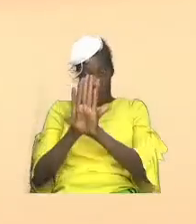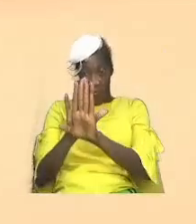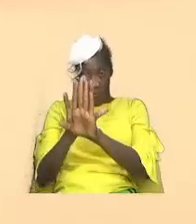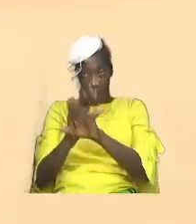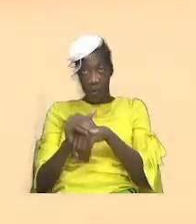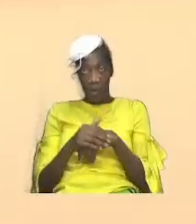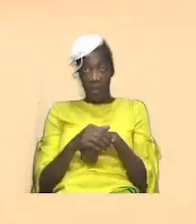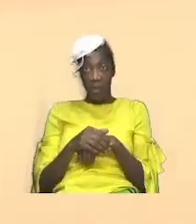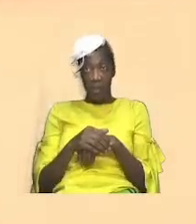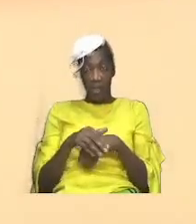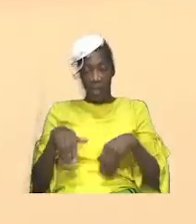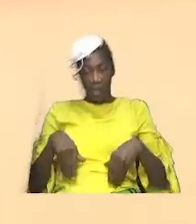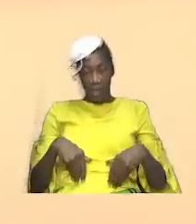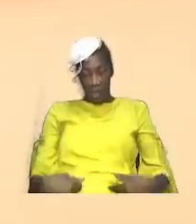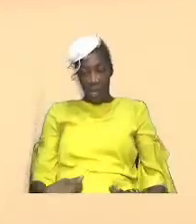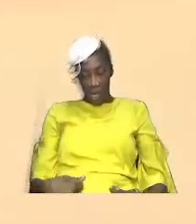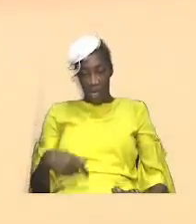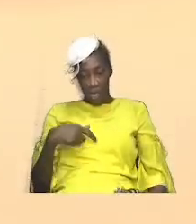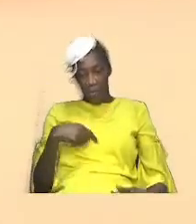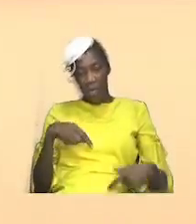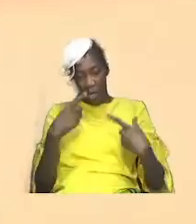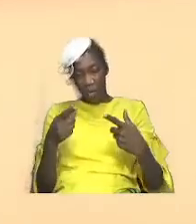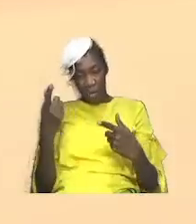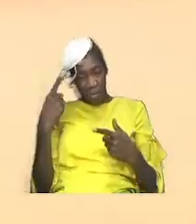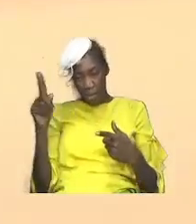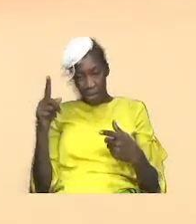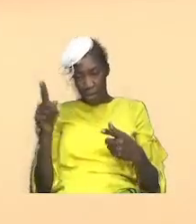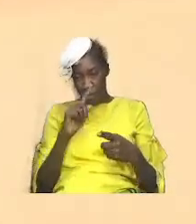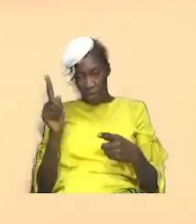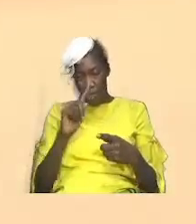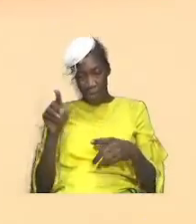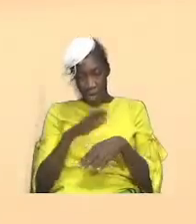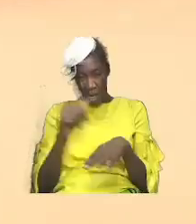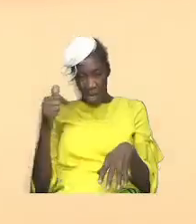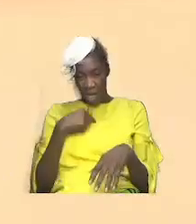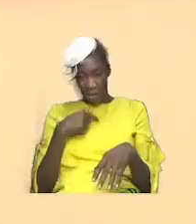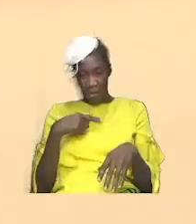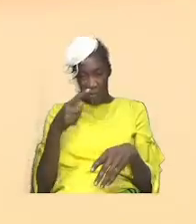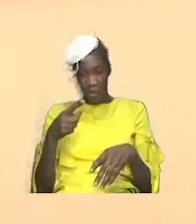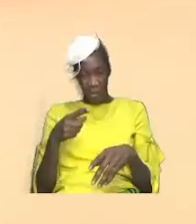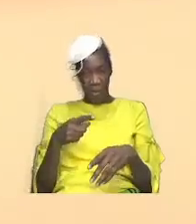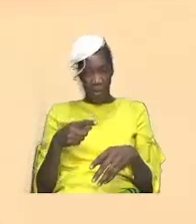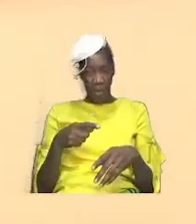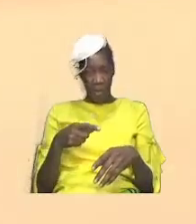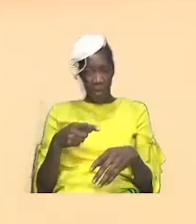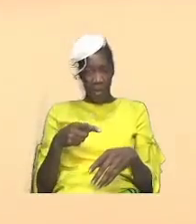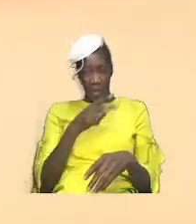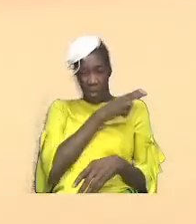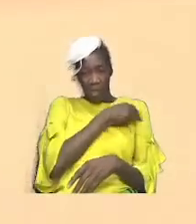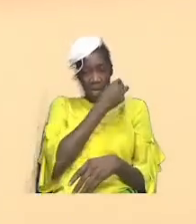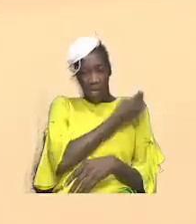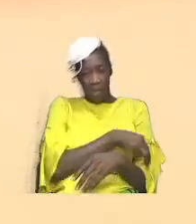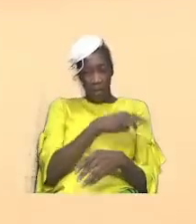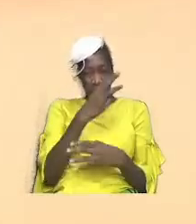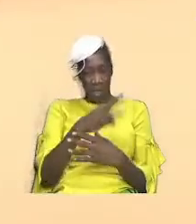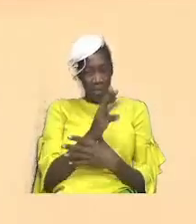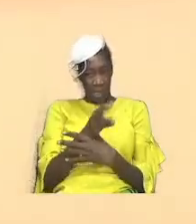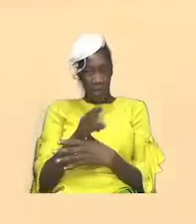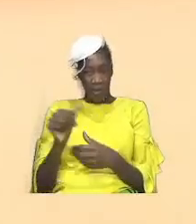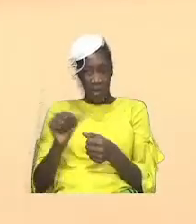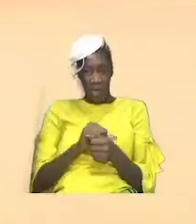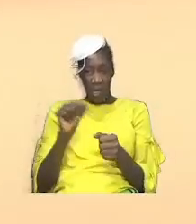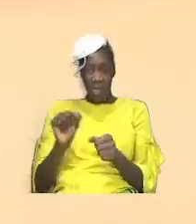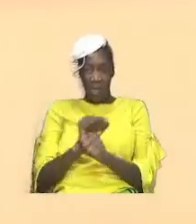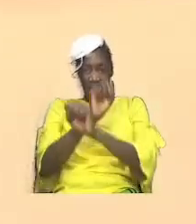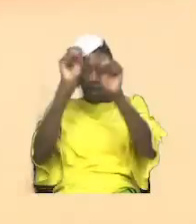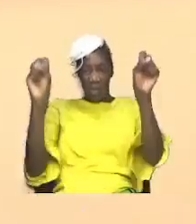Boy, I'm tired, but me just go become, you know, where am I call me if I go hospital ministry, and you know, every Sunday we're gone. And